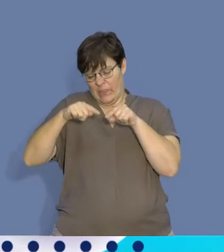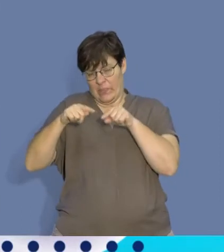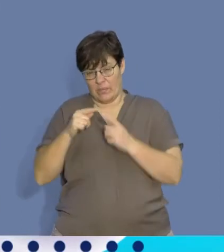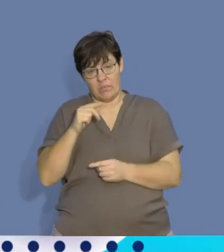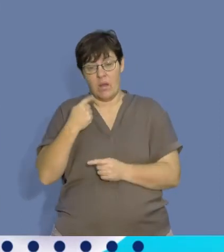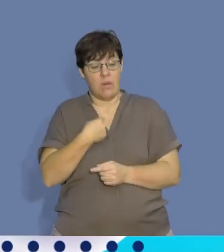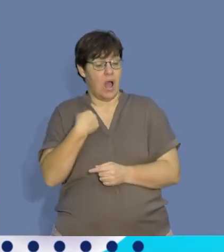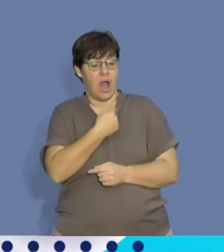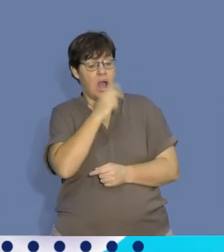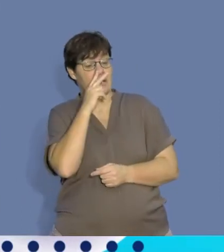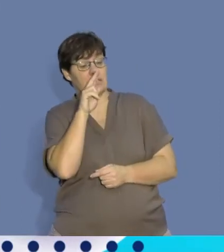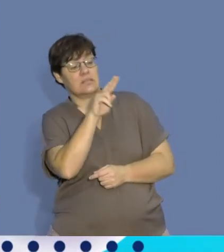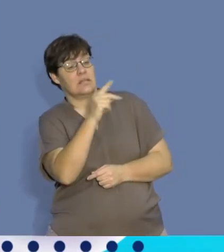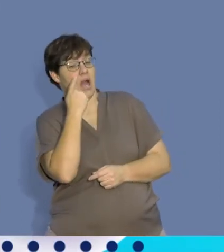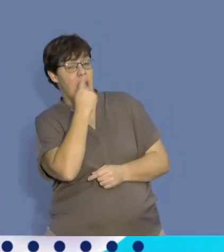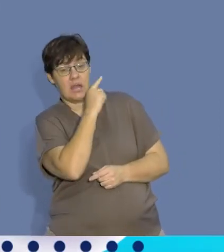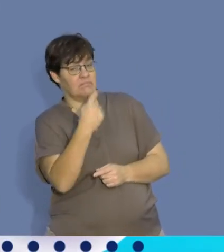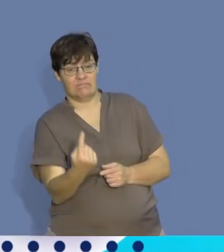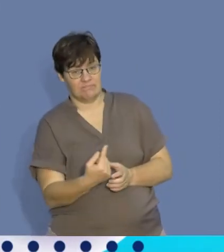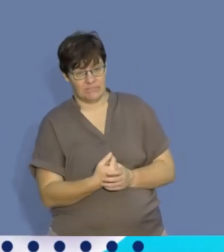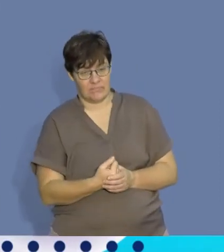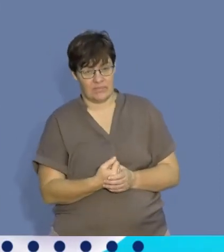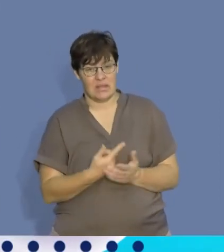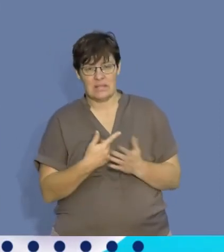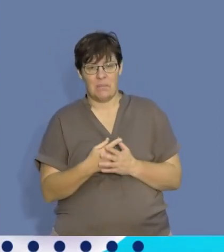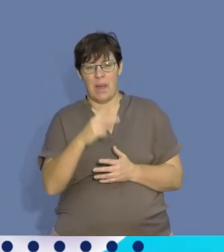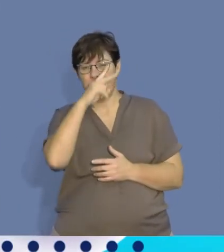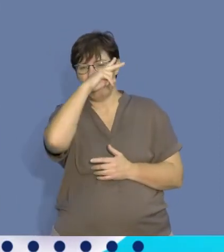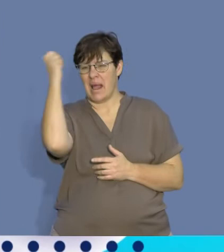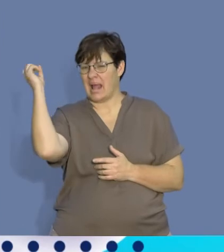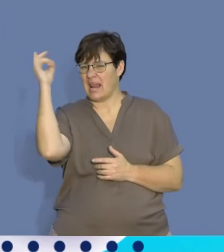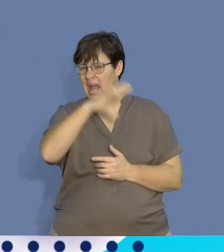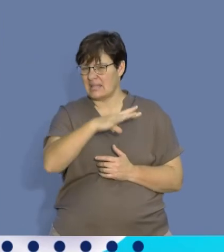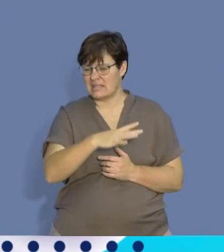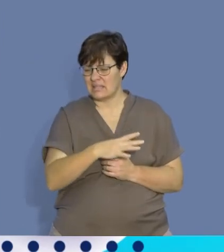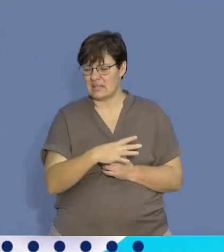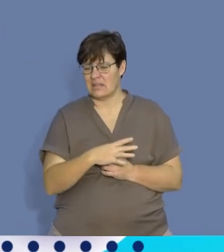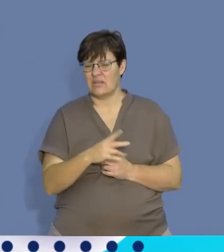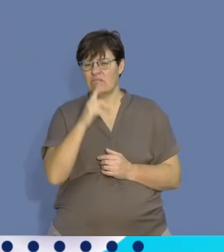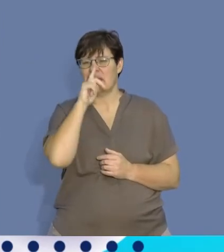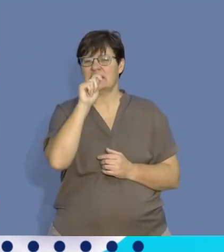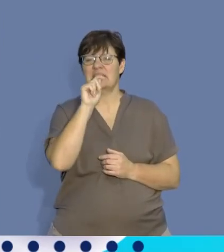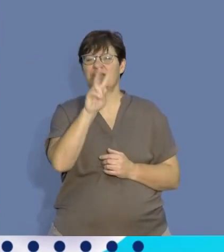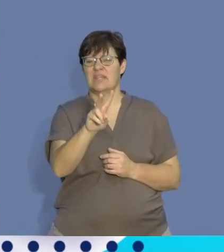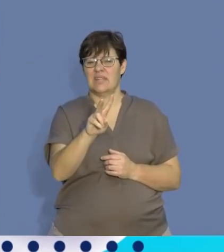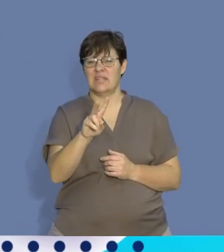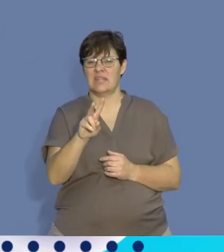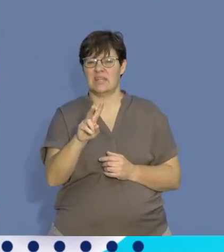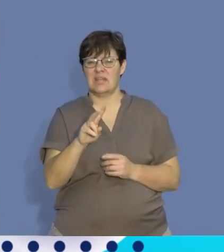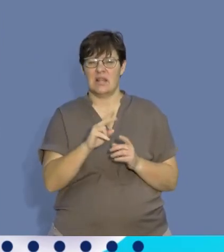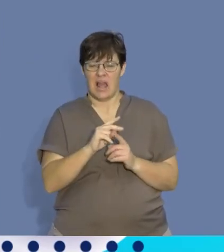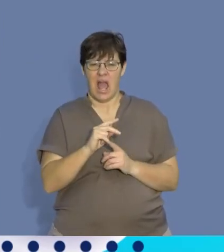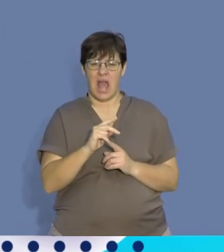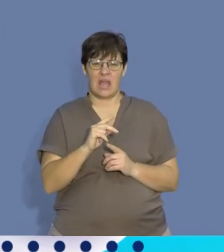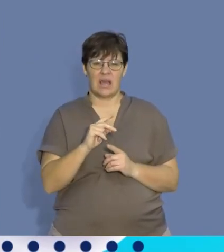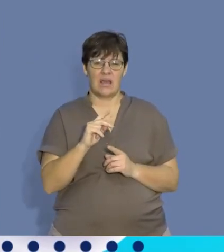ultraviolet light. Sometimes it's called black light. So if you look at TV shows and they shine that purple